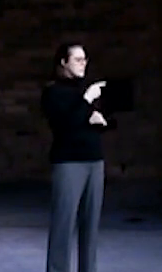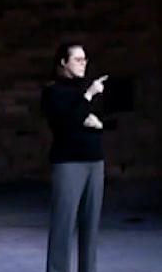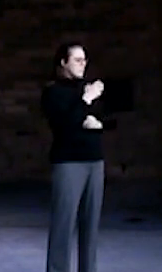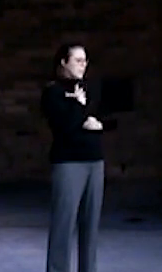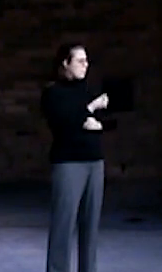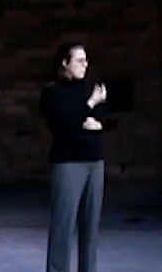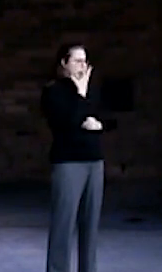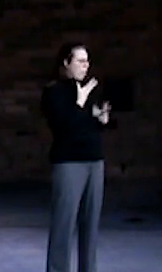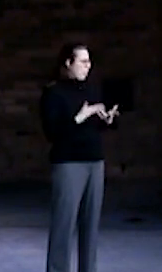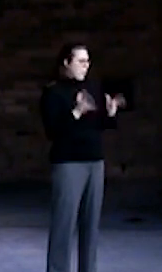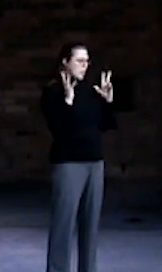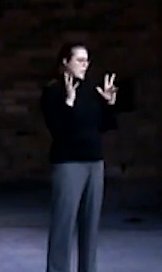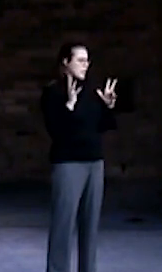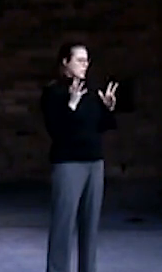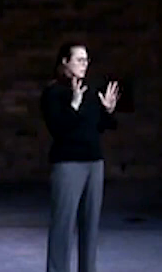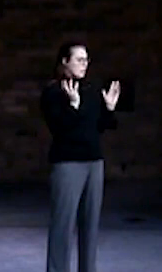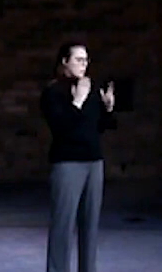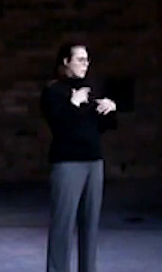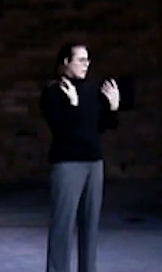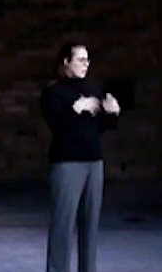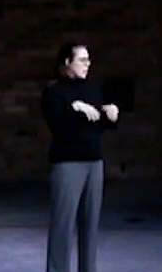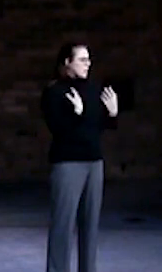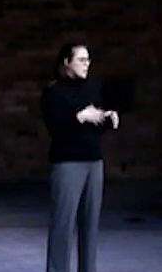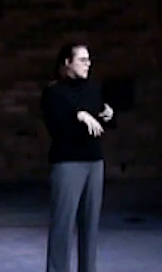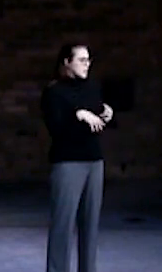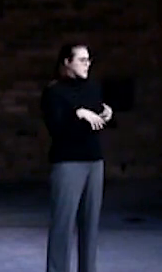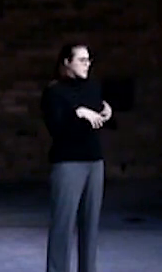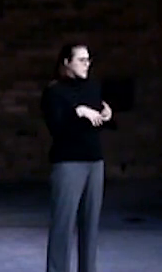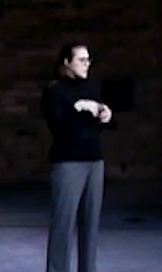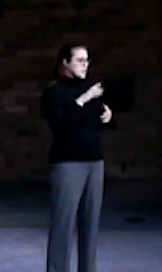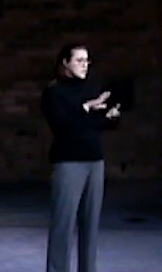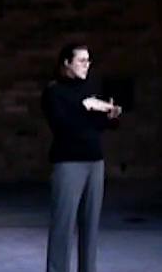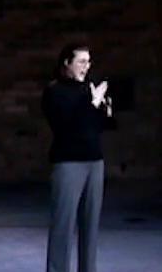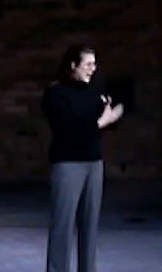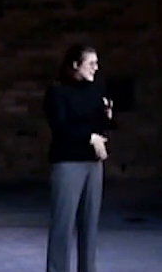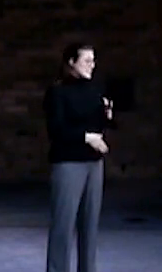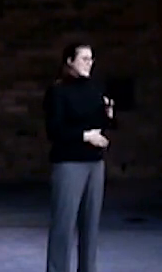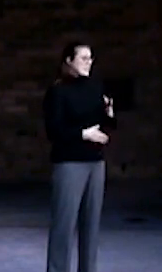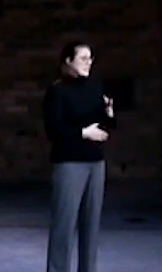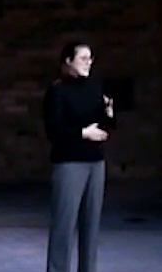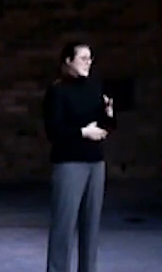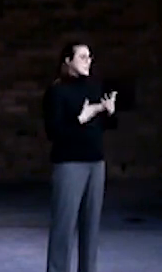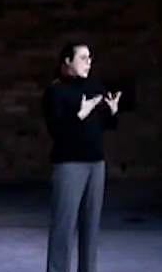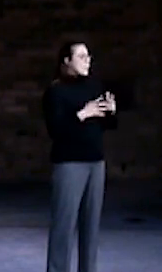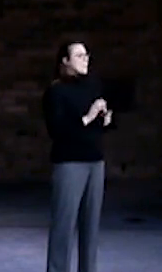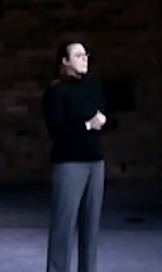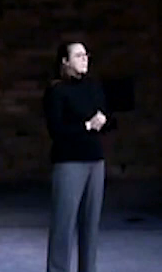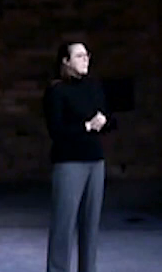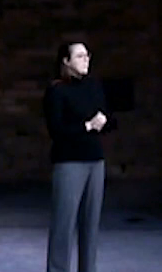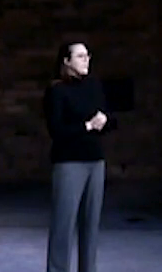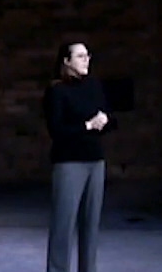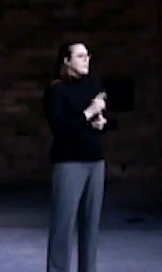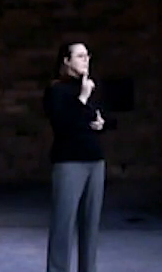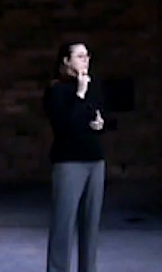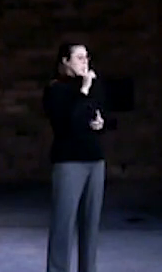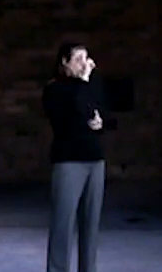was it. And she said, oh my word, this is the way it's going down. This is the way it's all going to end. So the first miracle was she heard my last